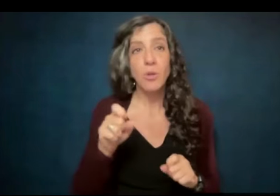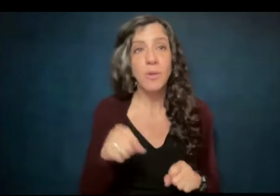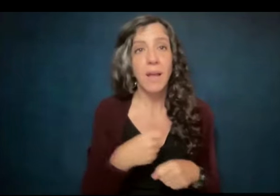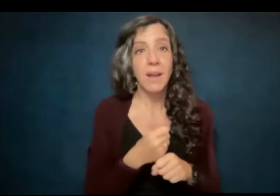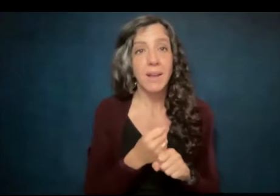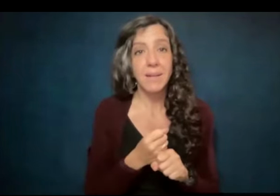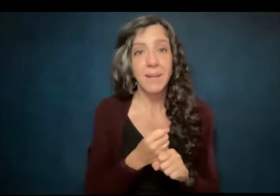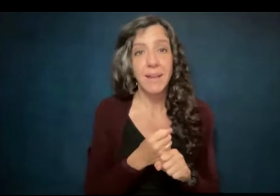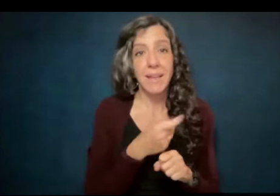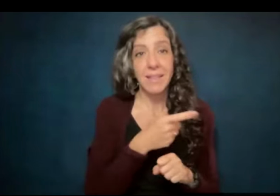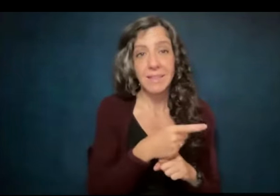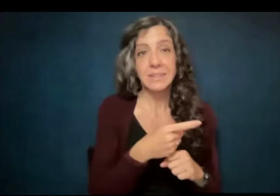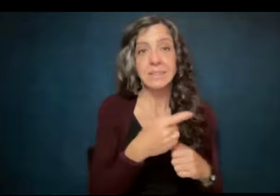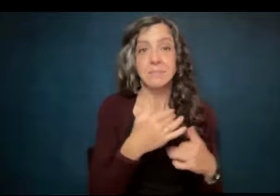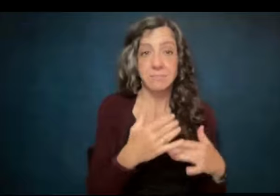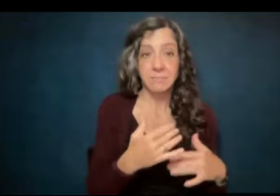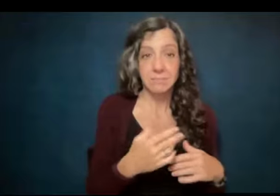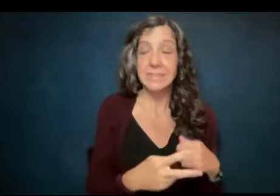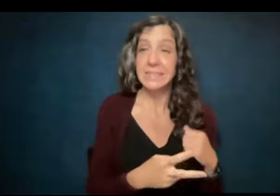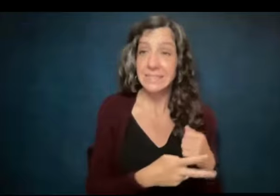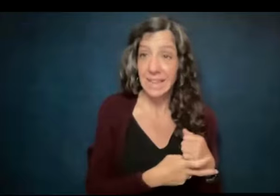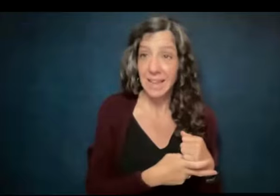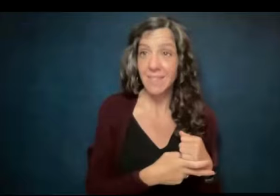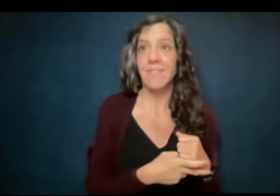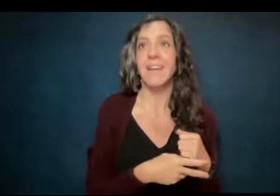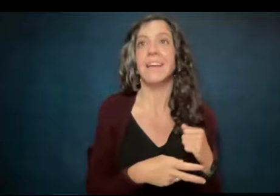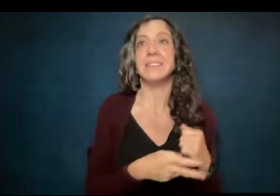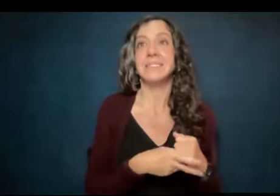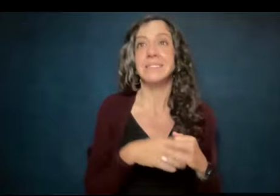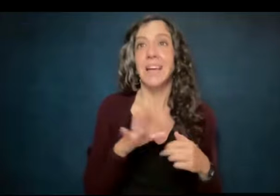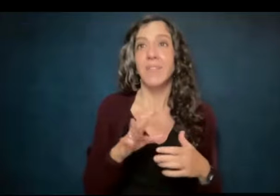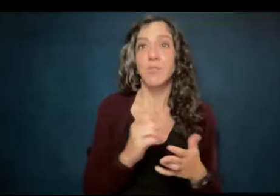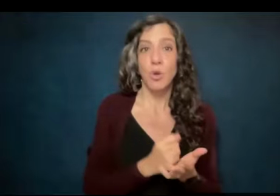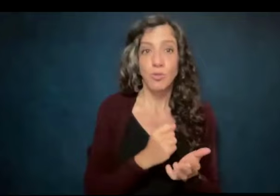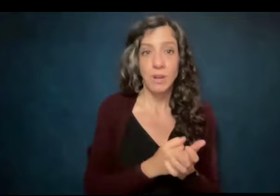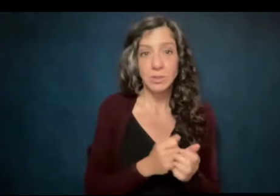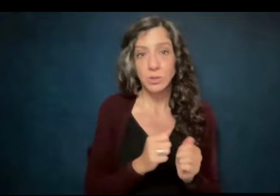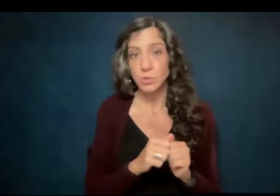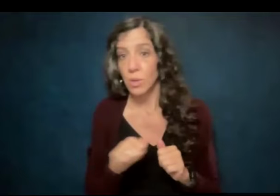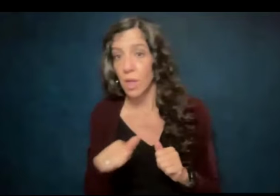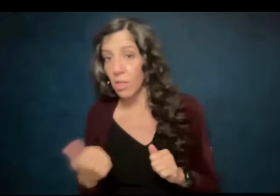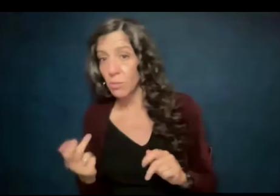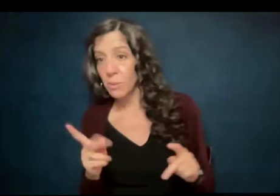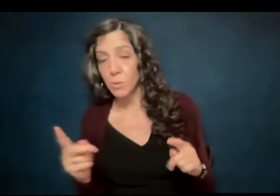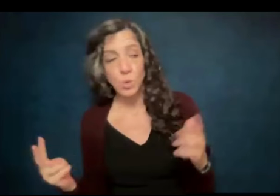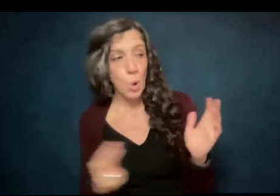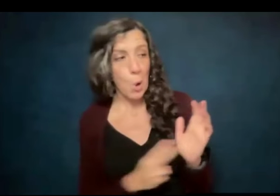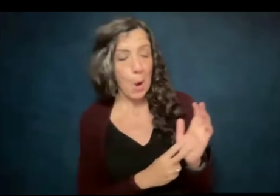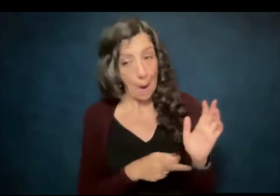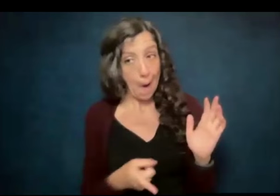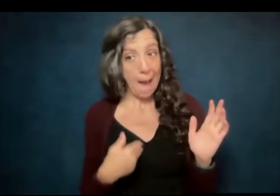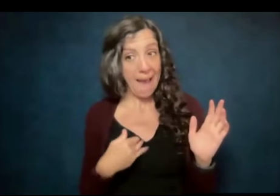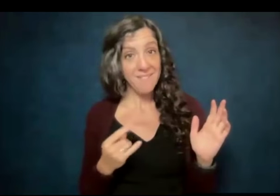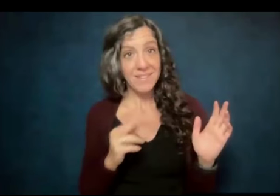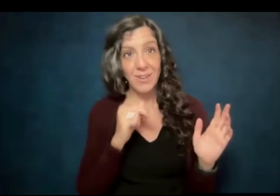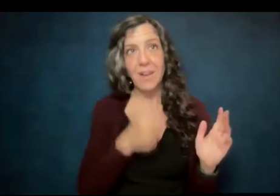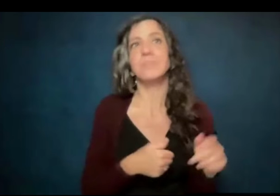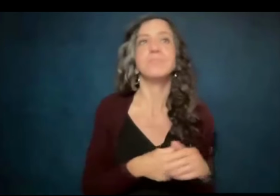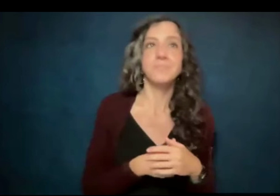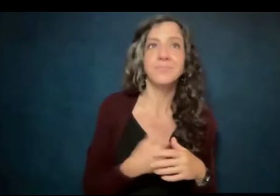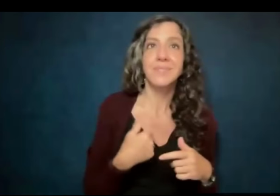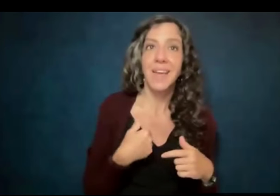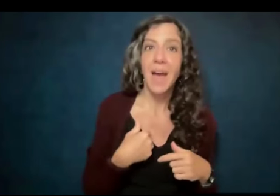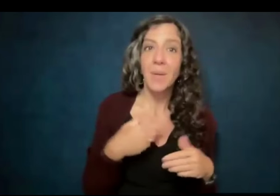save it and share your credentials with anybody you want to take a look at that pass plan. So I actually